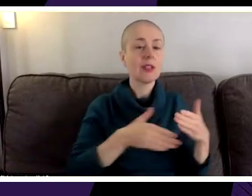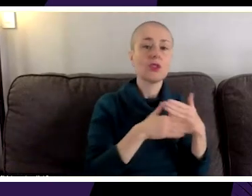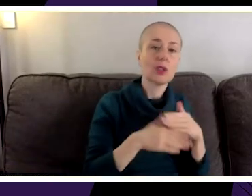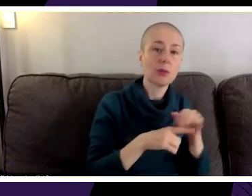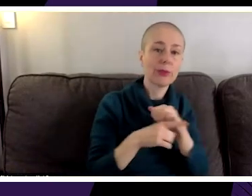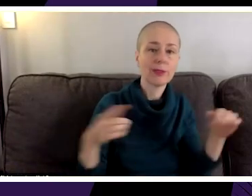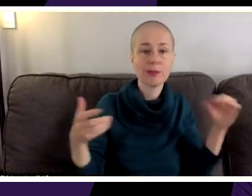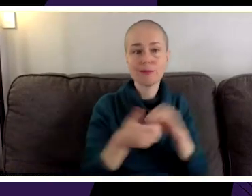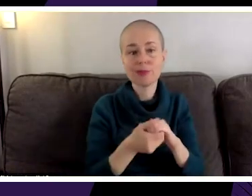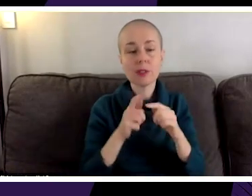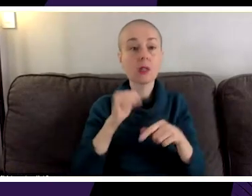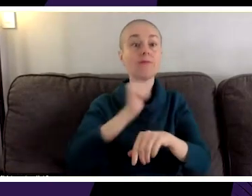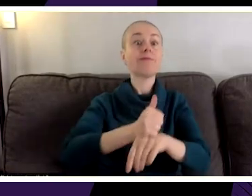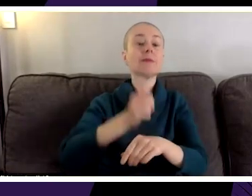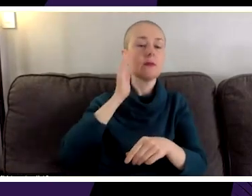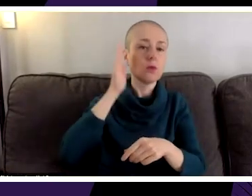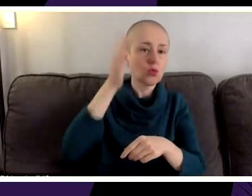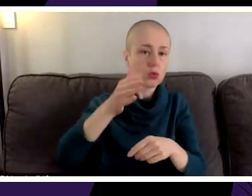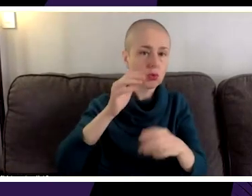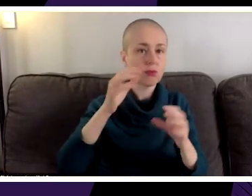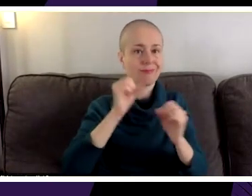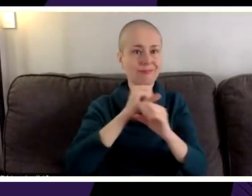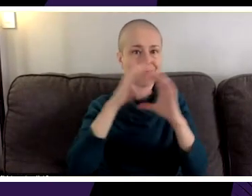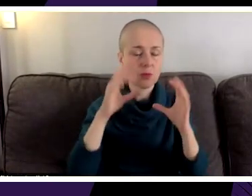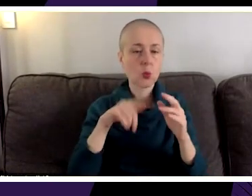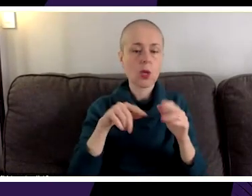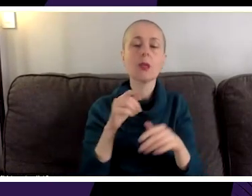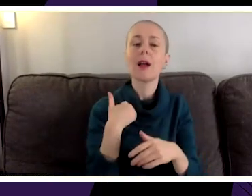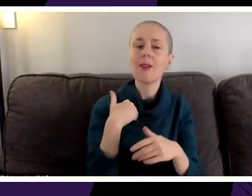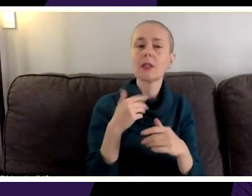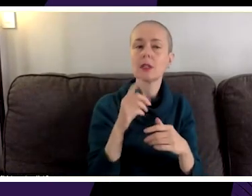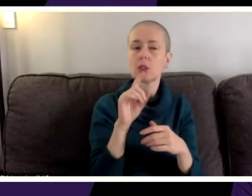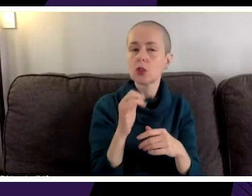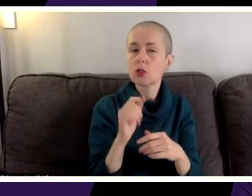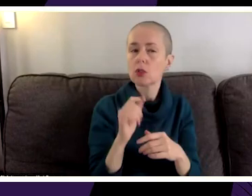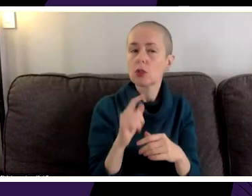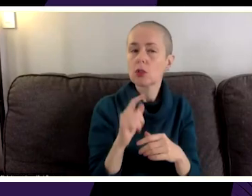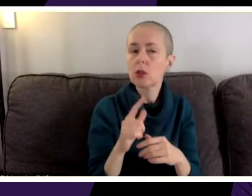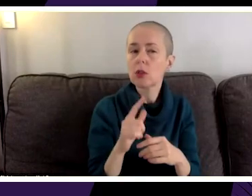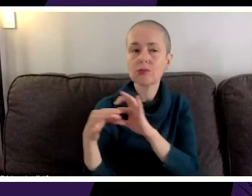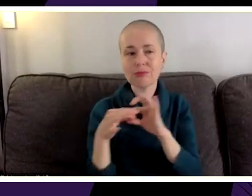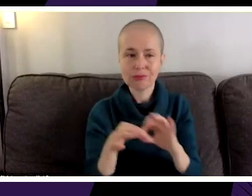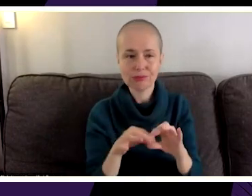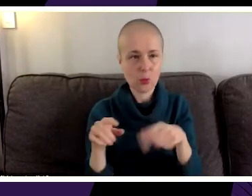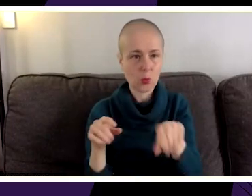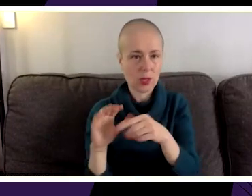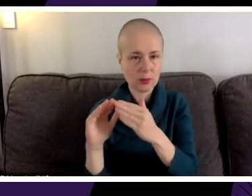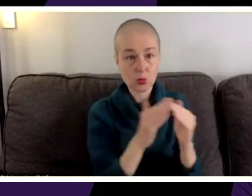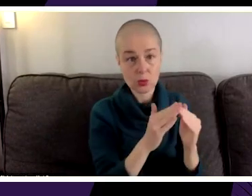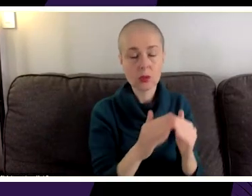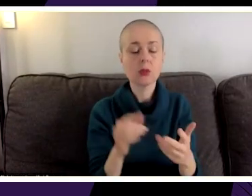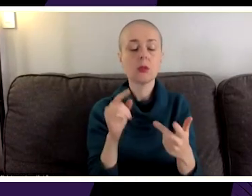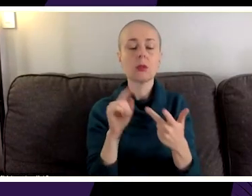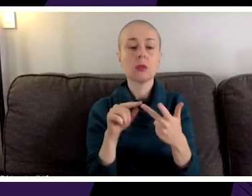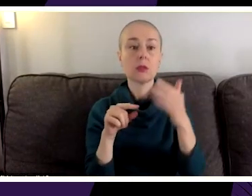futures where we exercise shared agency through digital collaboration? How can we create an archive site for